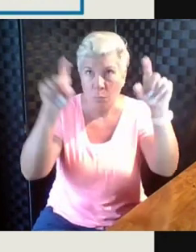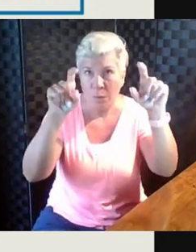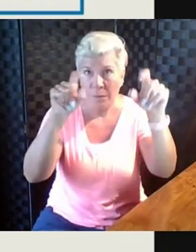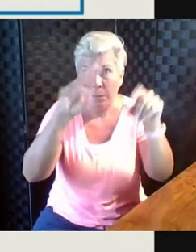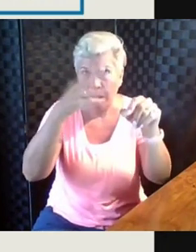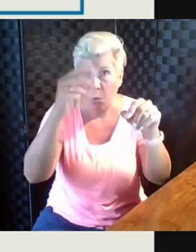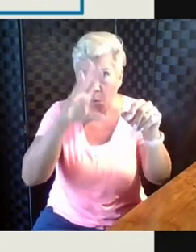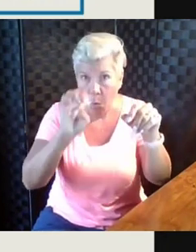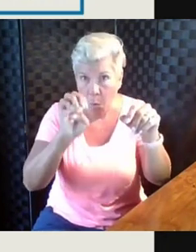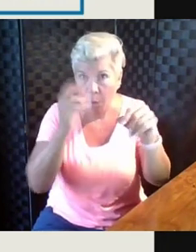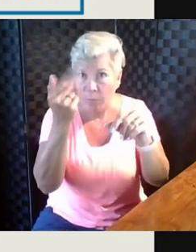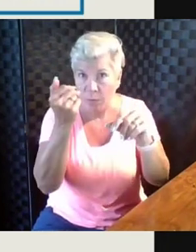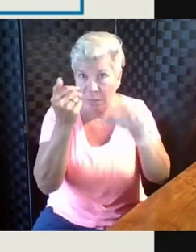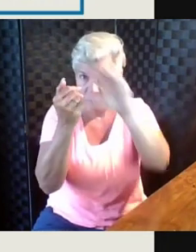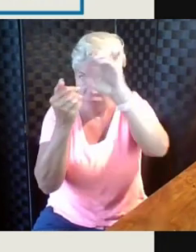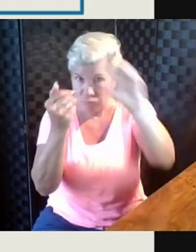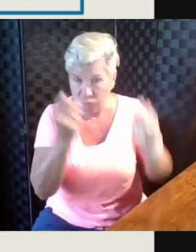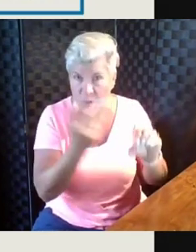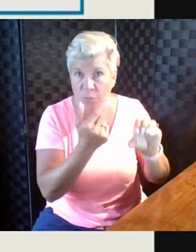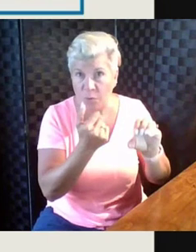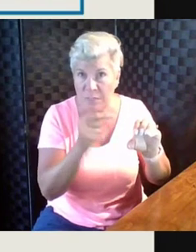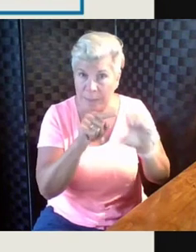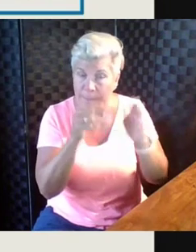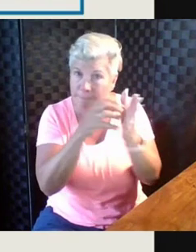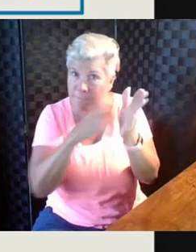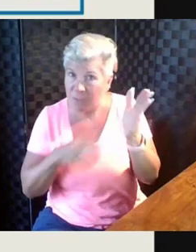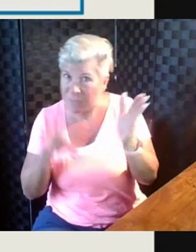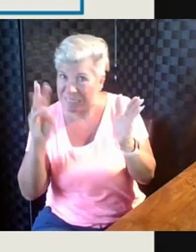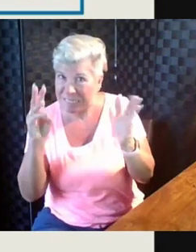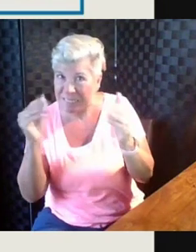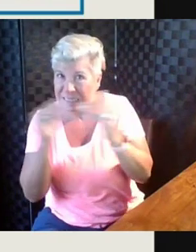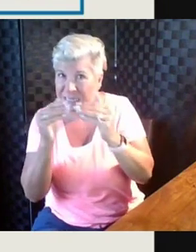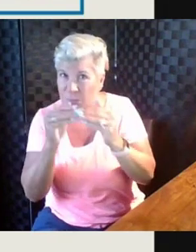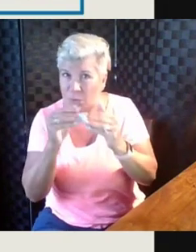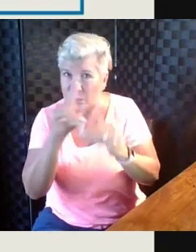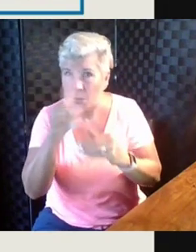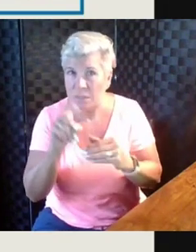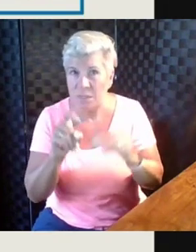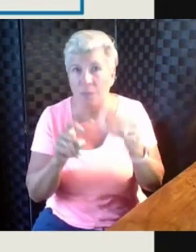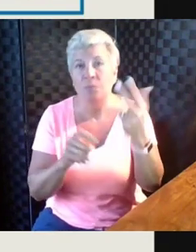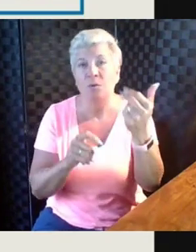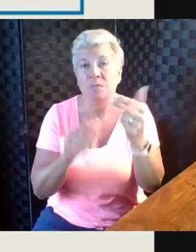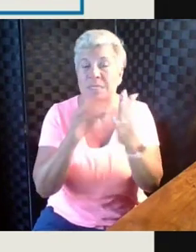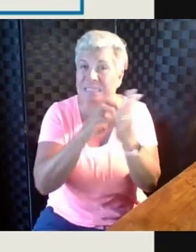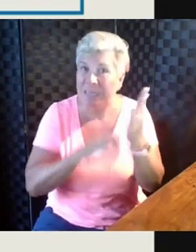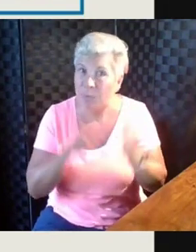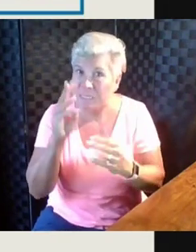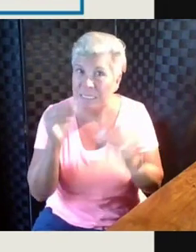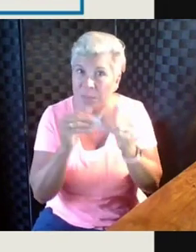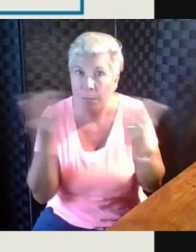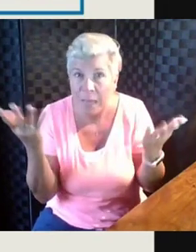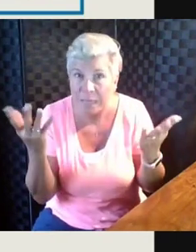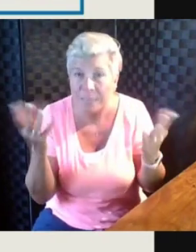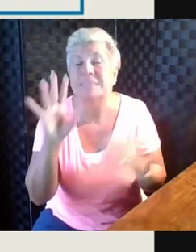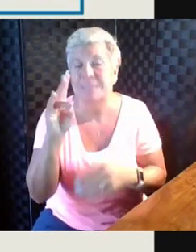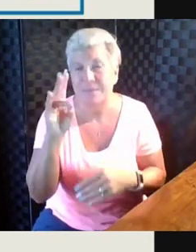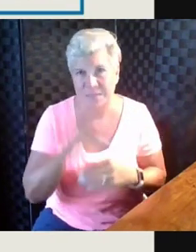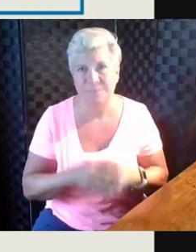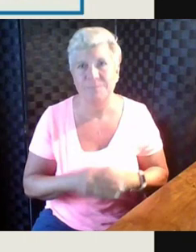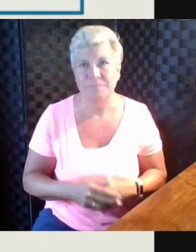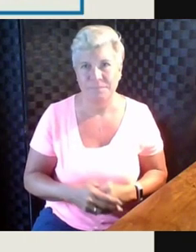of 13. I could have subtracted 6 to figure out the other part. 13 take away 6 equals